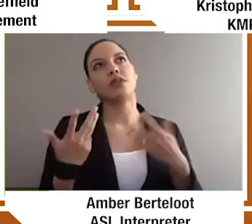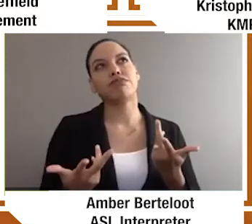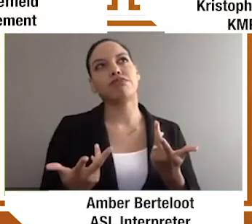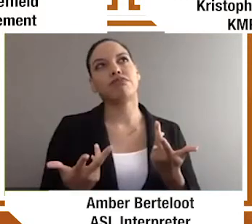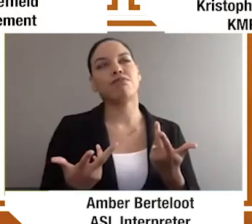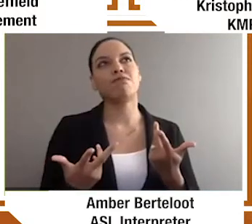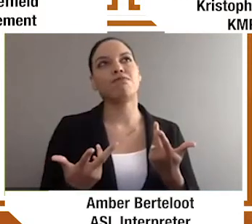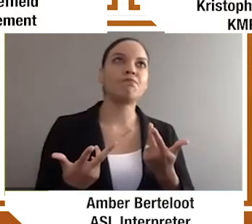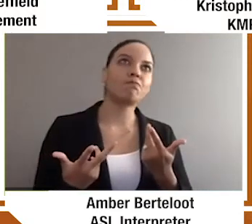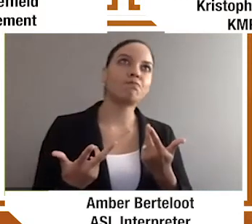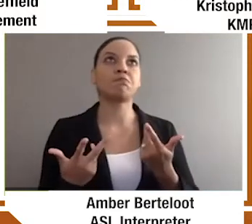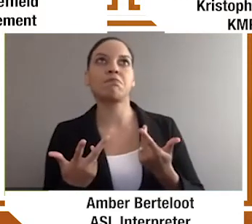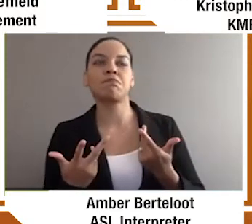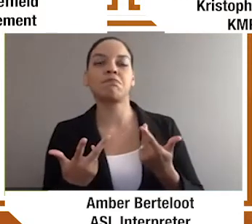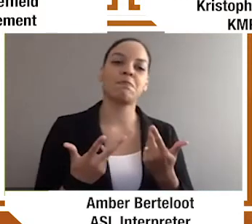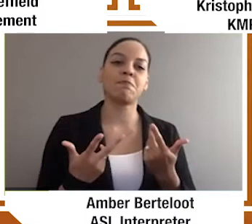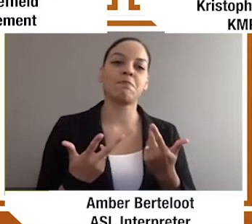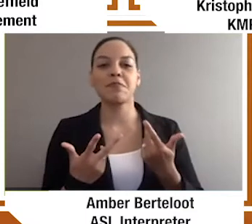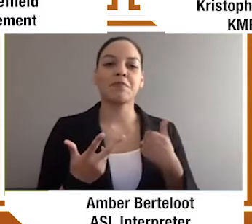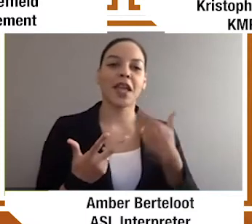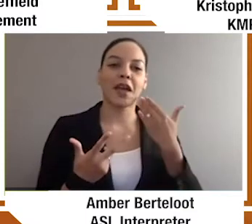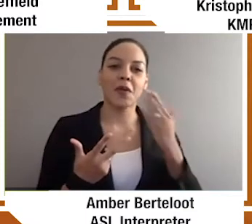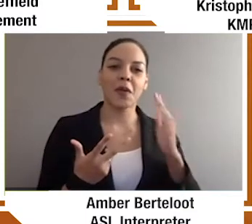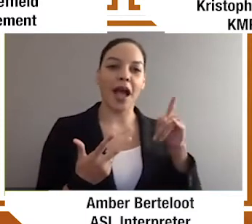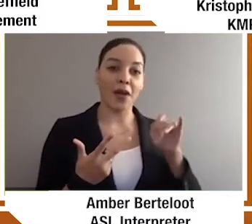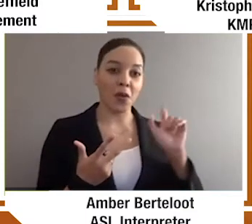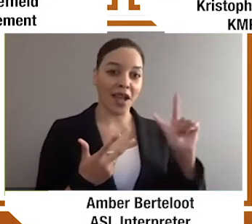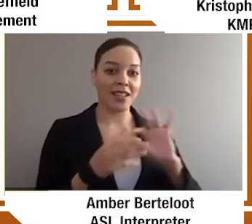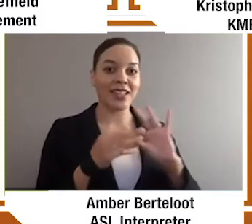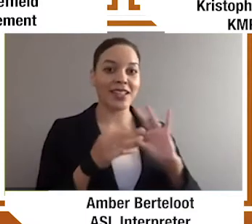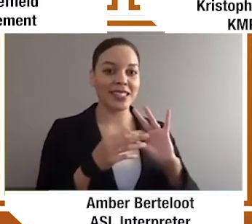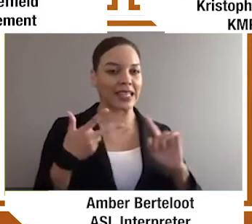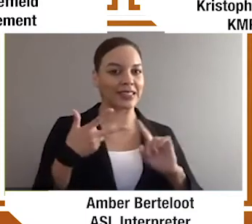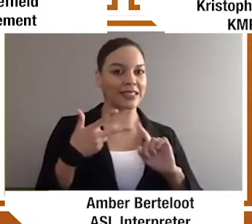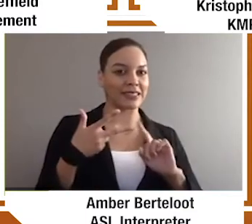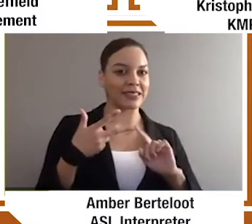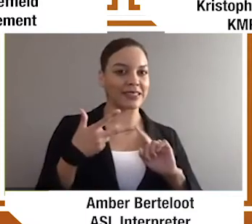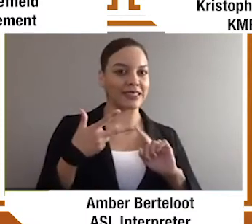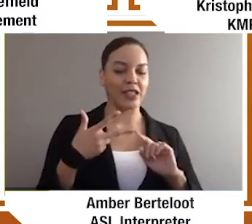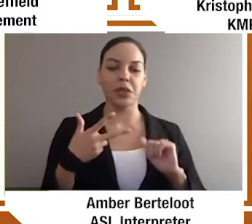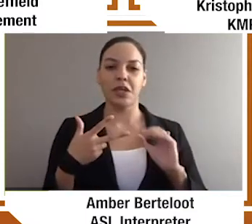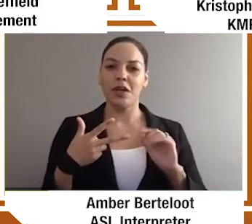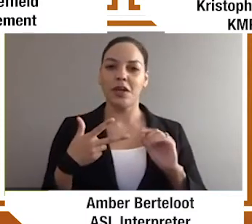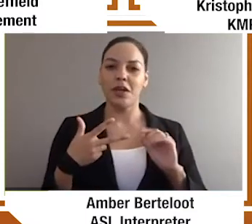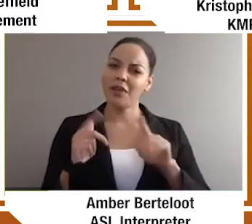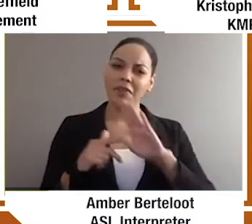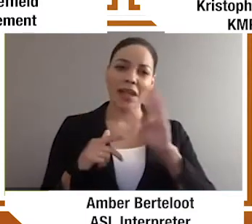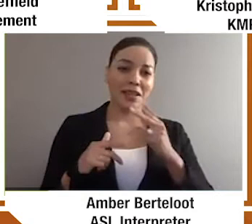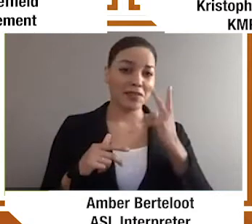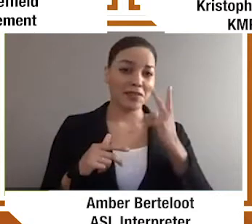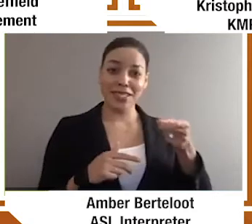most of these times. So I'm going to go with IQL. He said BS on the speeding ticket, so I'm with it. But you know, I've never seen Kristopher drive